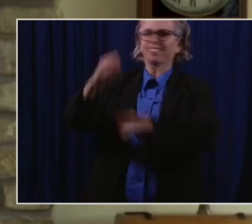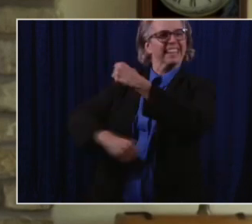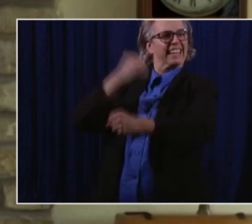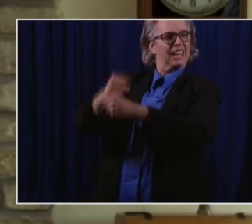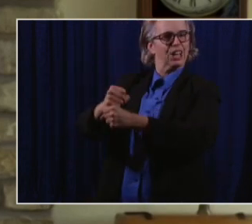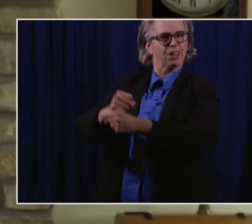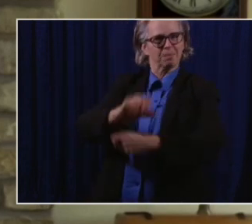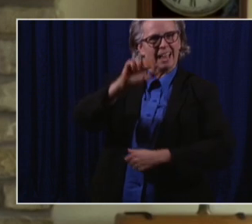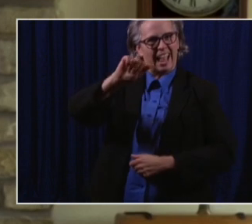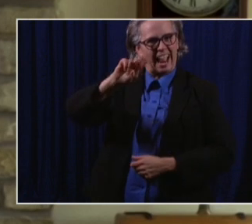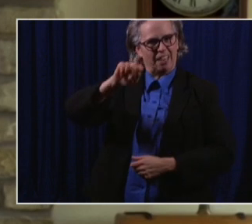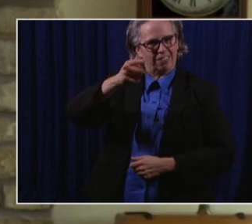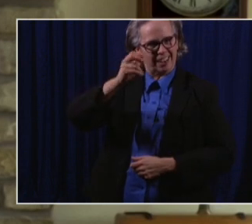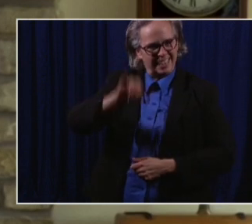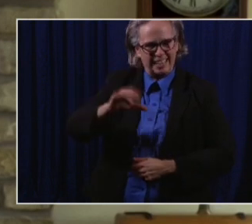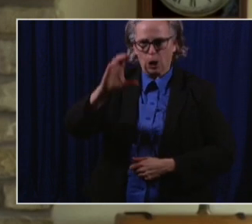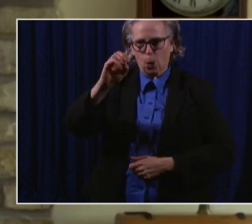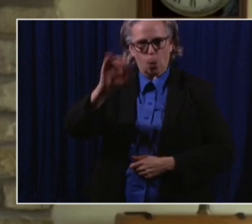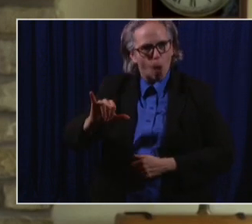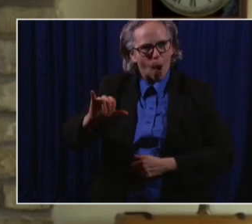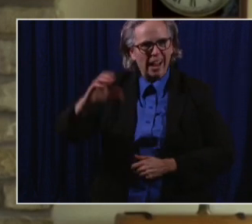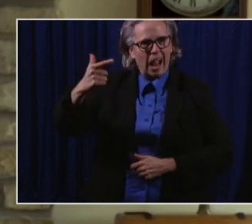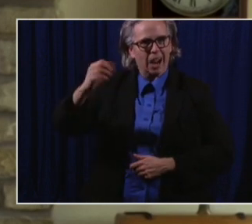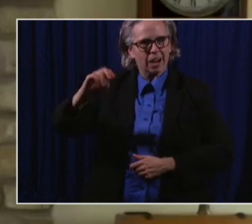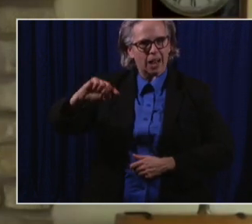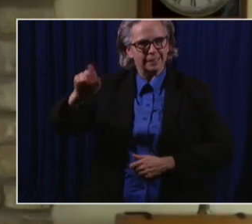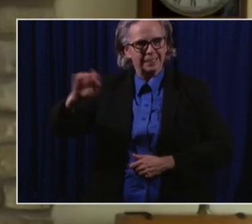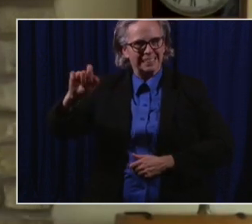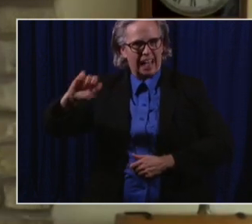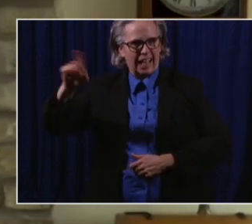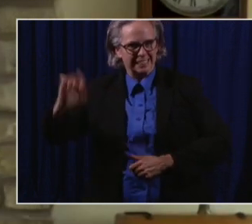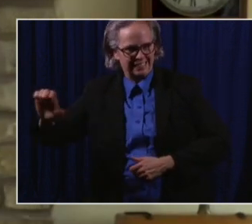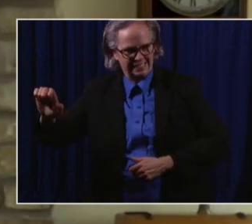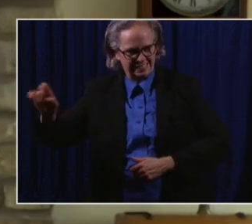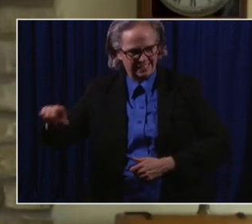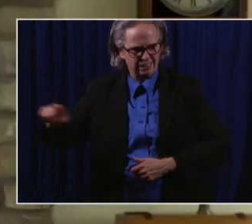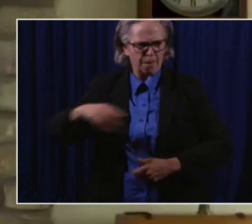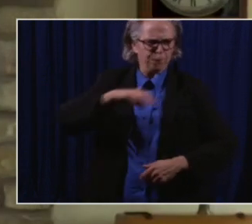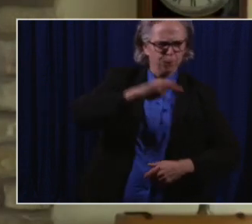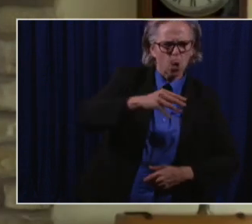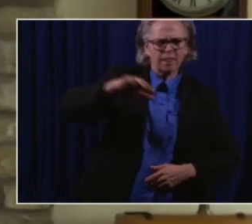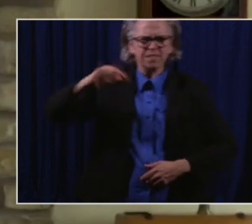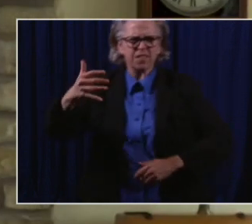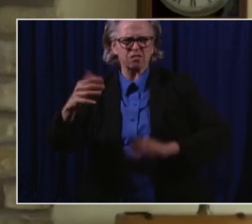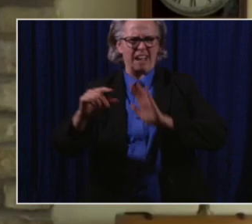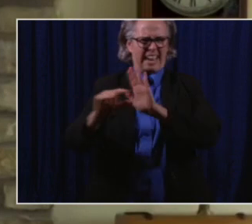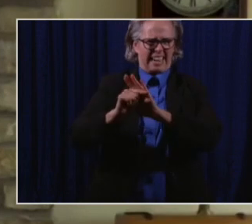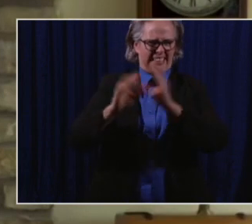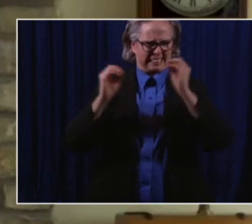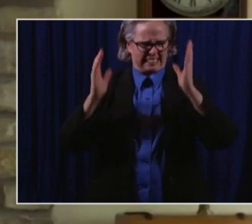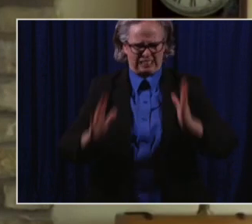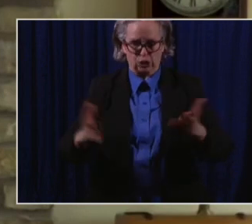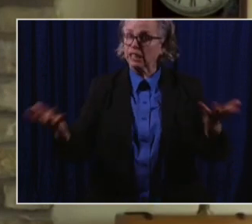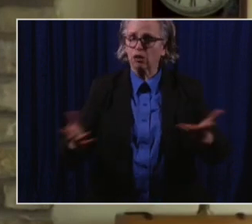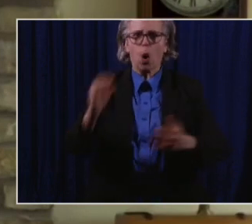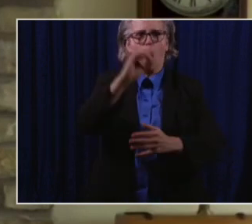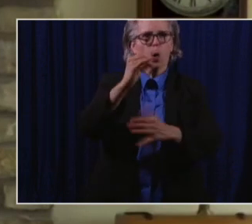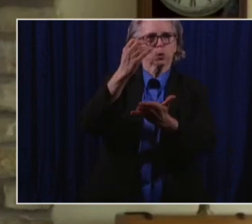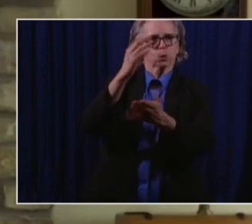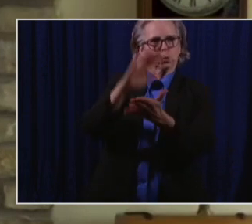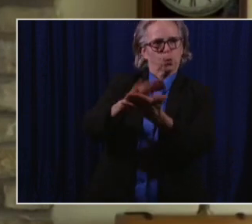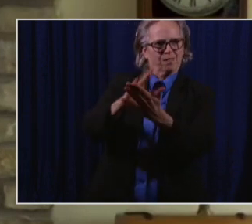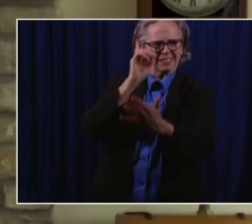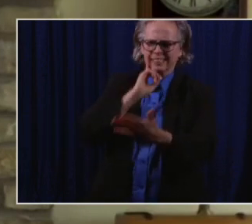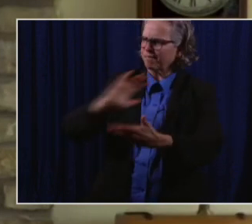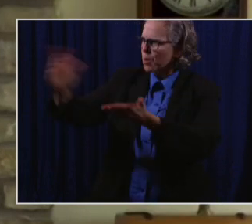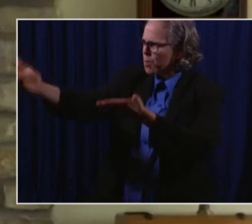Coy Gonzalez, a 4th and 5th grade teacher at the Ohio School for the Deaf. We've asked him to join us today.